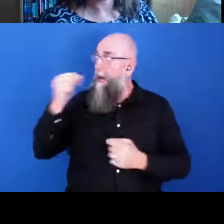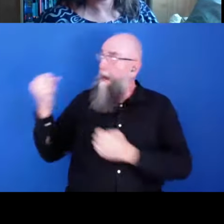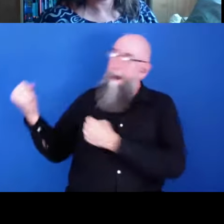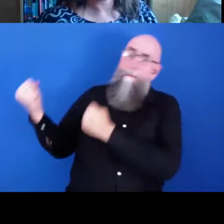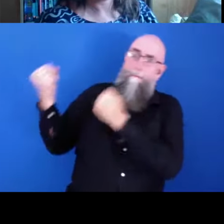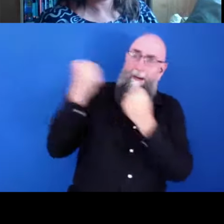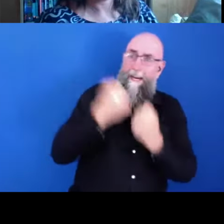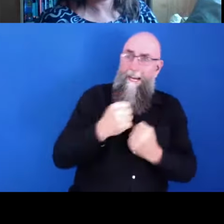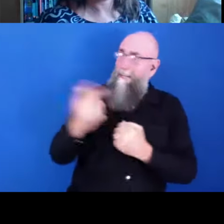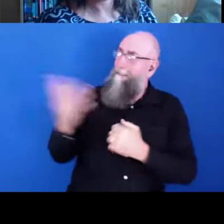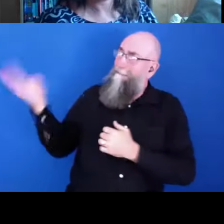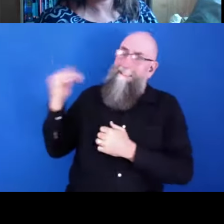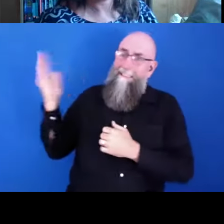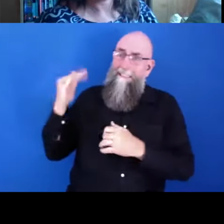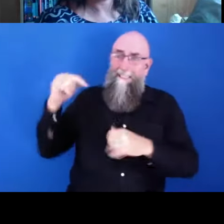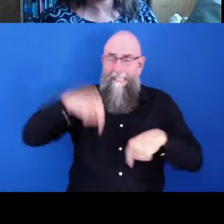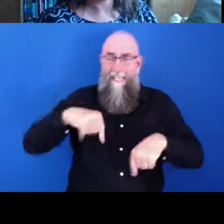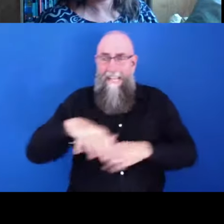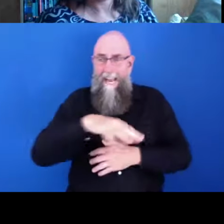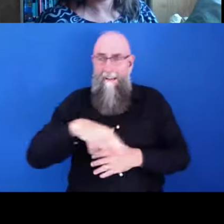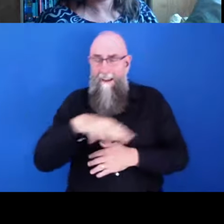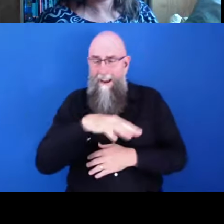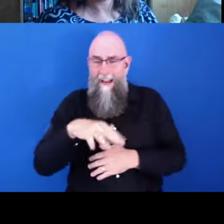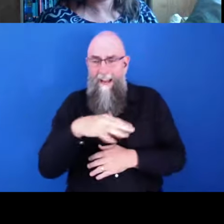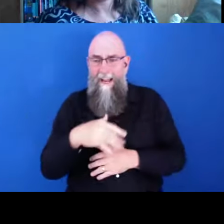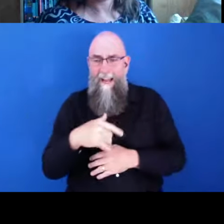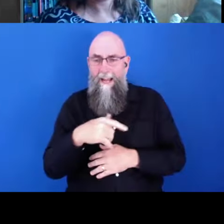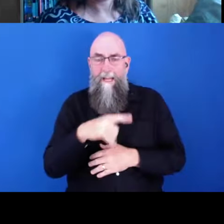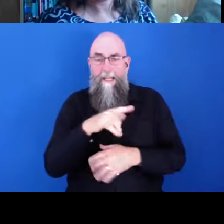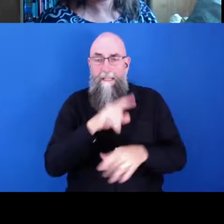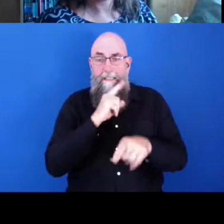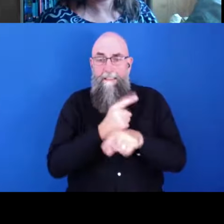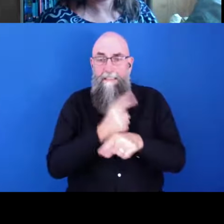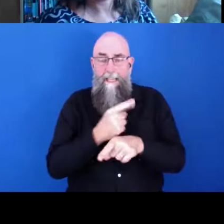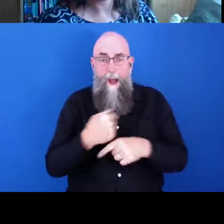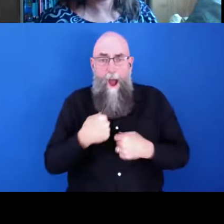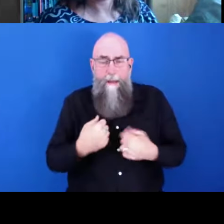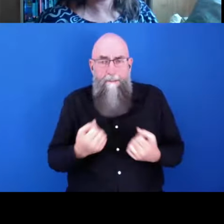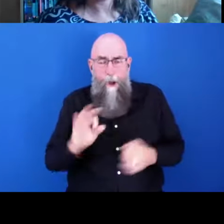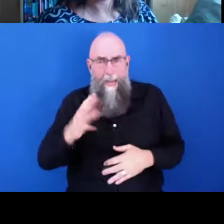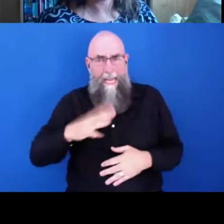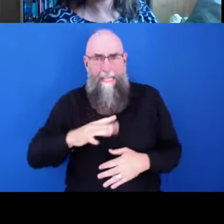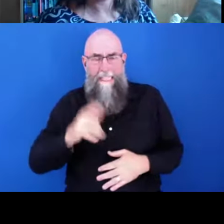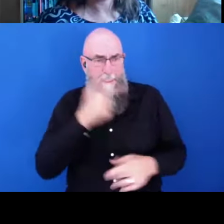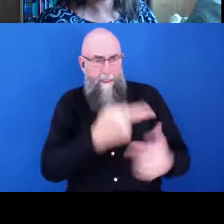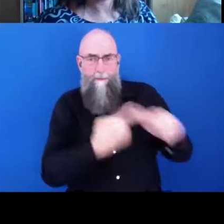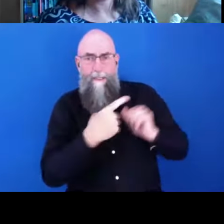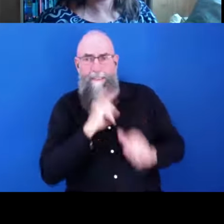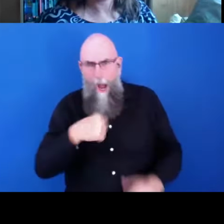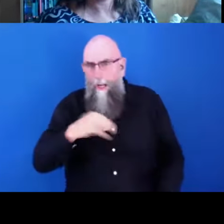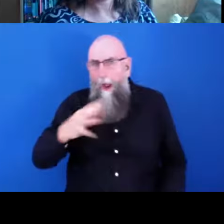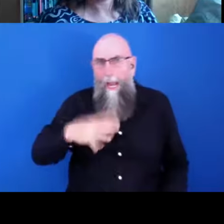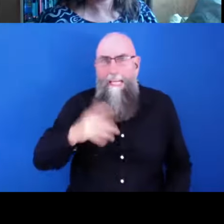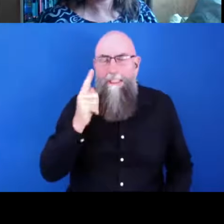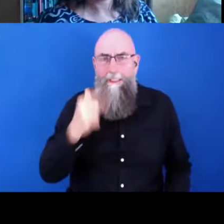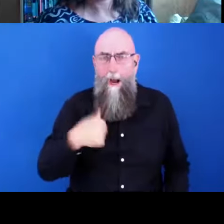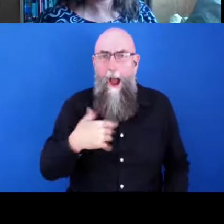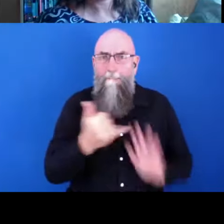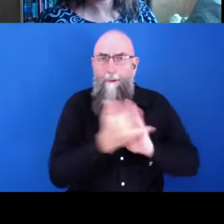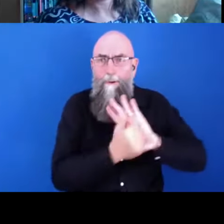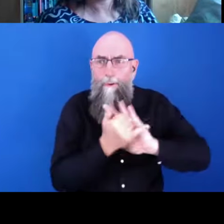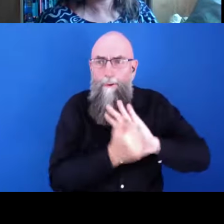and there was this really wonderful moment where she was like, I don't need a teacher. I have YouTube. And I was like, oh, okay, well, what do you need?